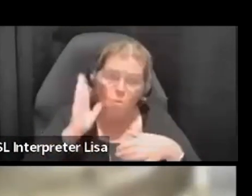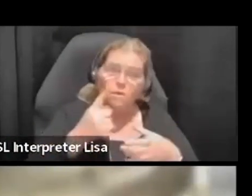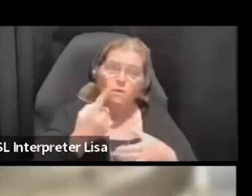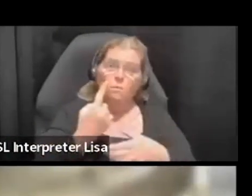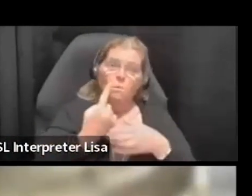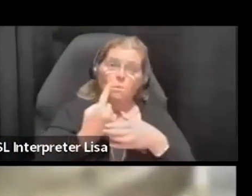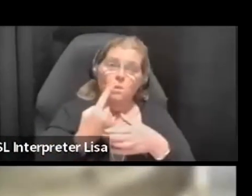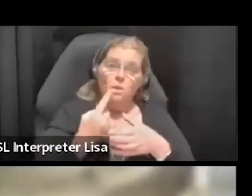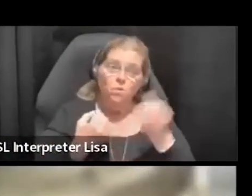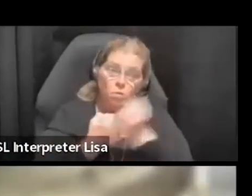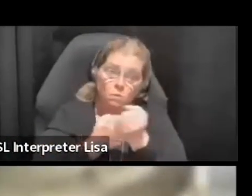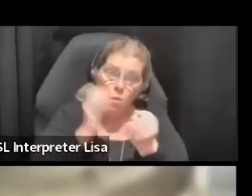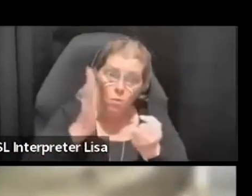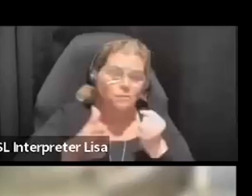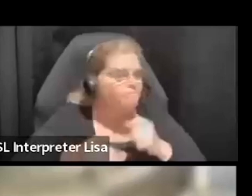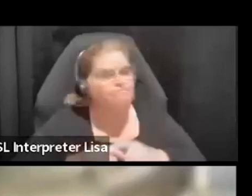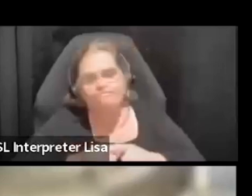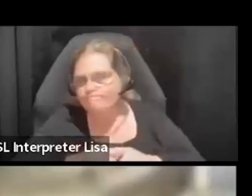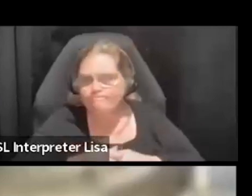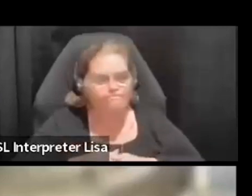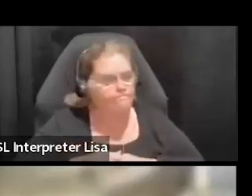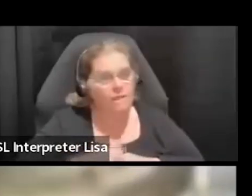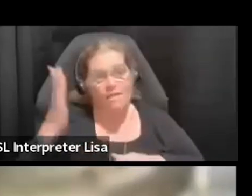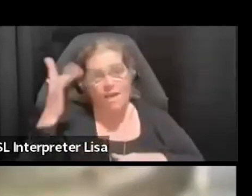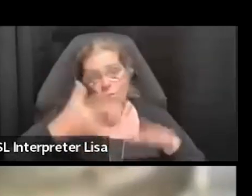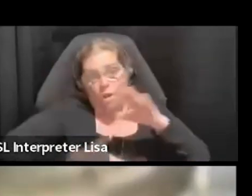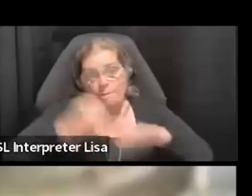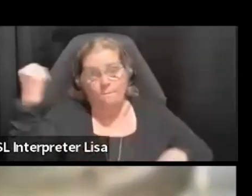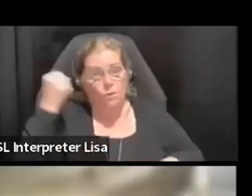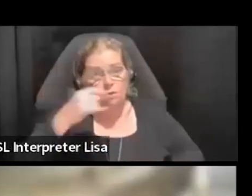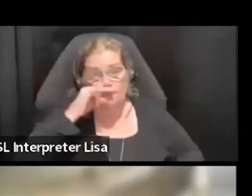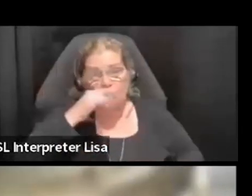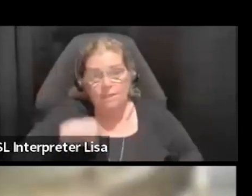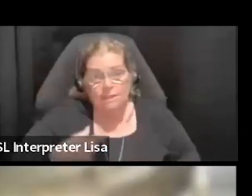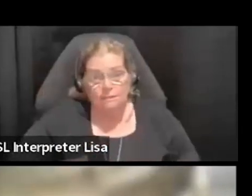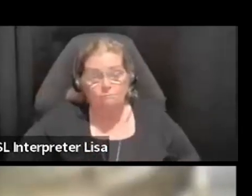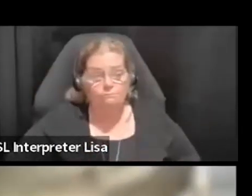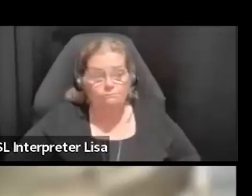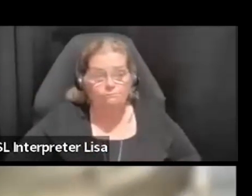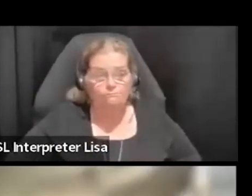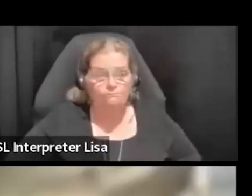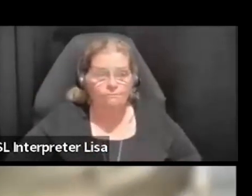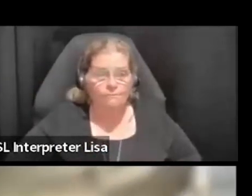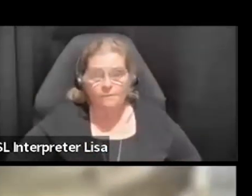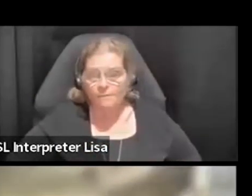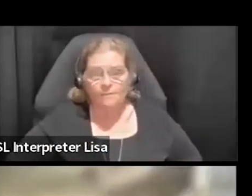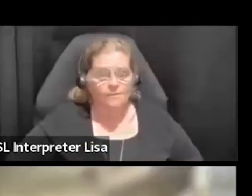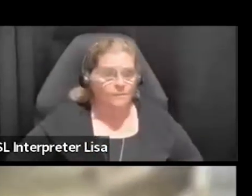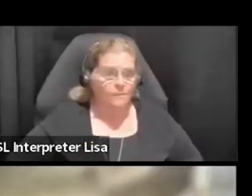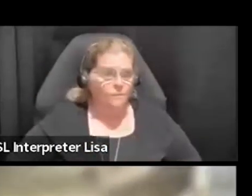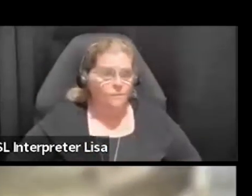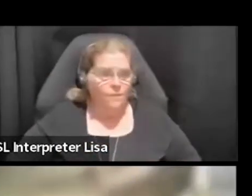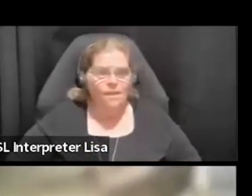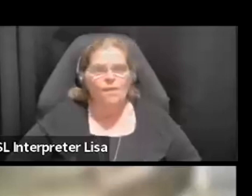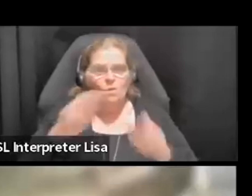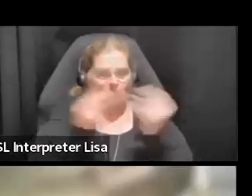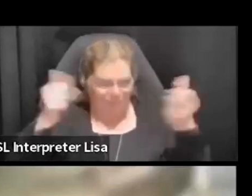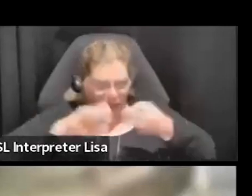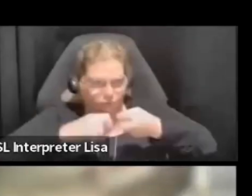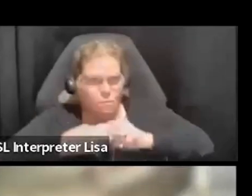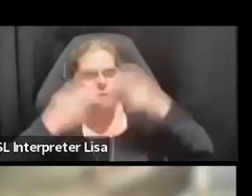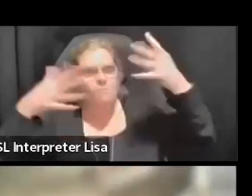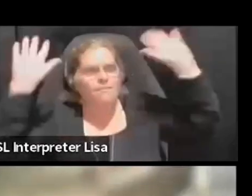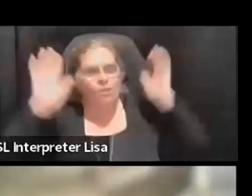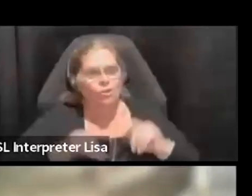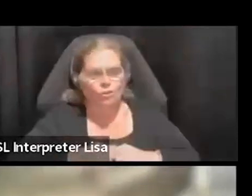is intended, which is why I put my kid. Yep, I was like, absolutely. I All right, was there that you go. parent that was able to go. We've solved the problems, Dr.